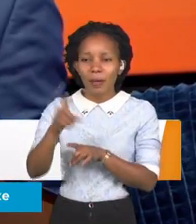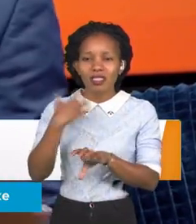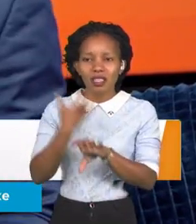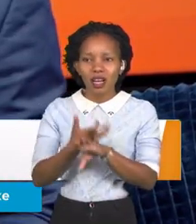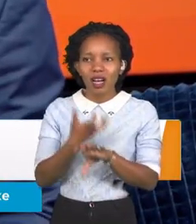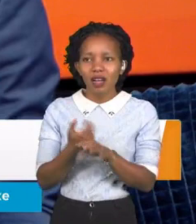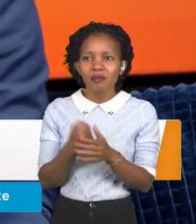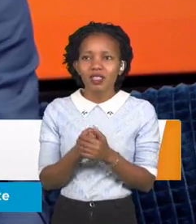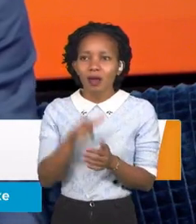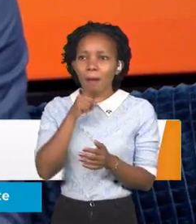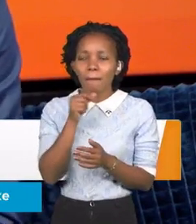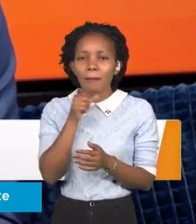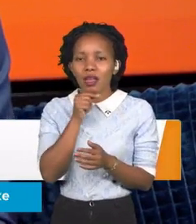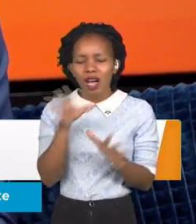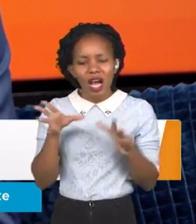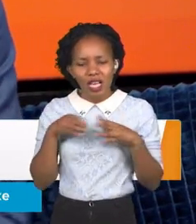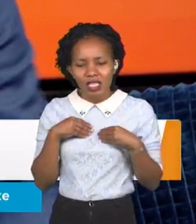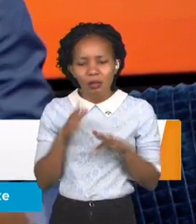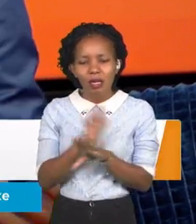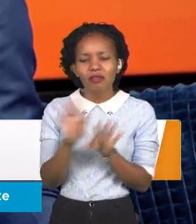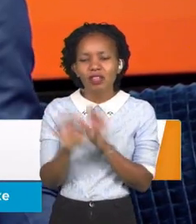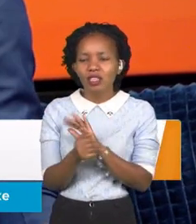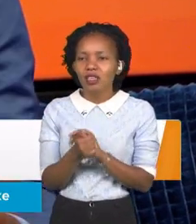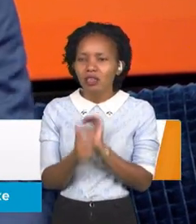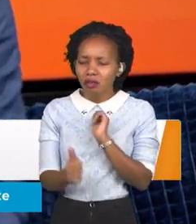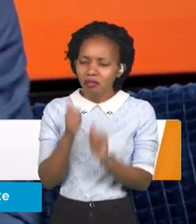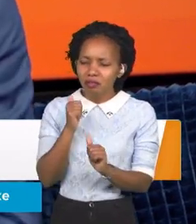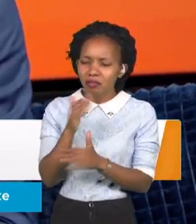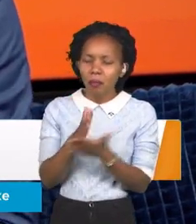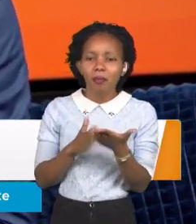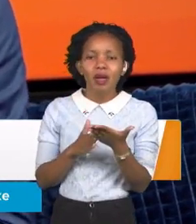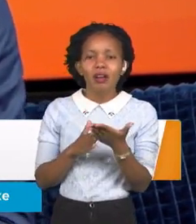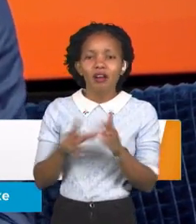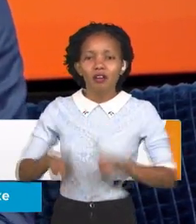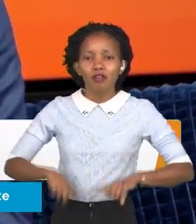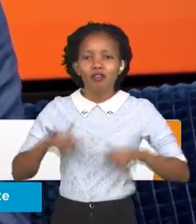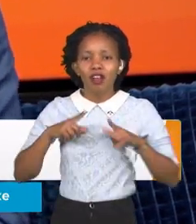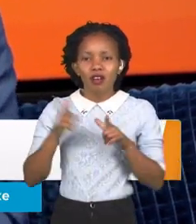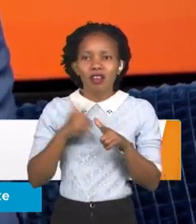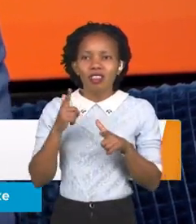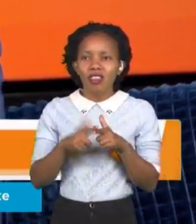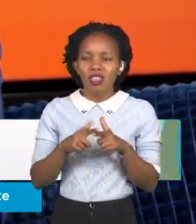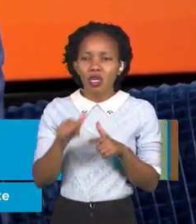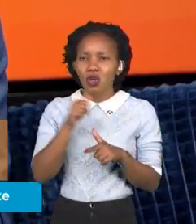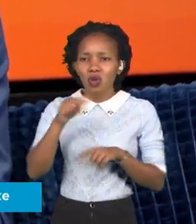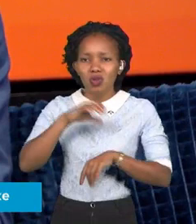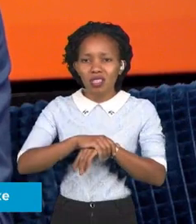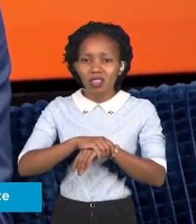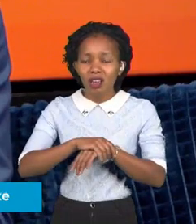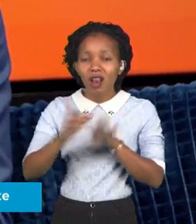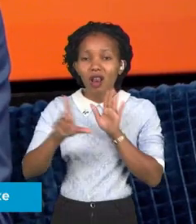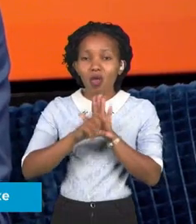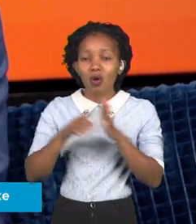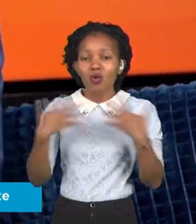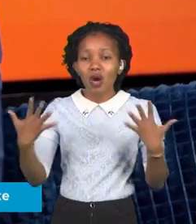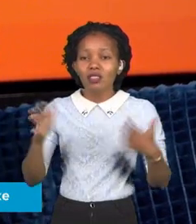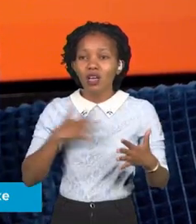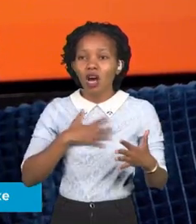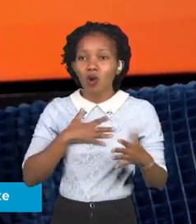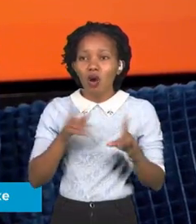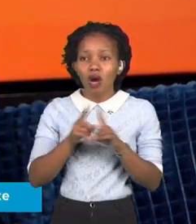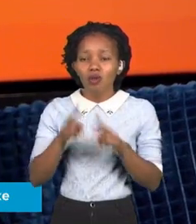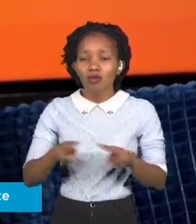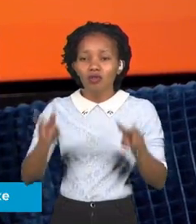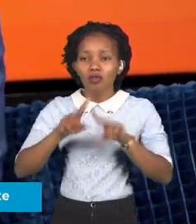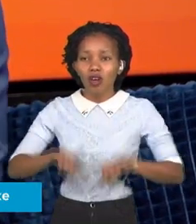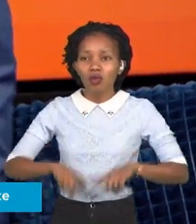out here, let's accept any result. Rejection is part of life. Let's not take the law on our hands. And of course, let's value